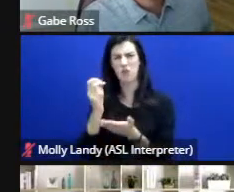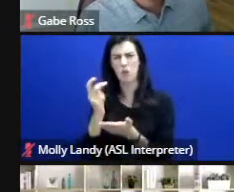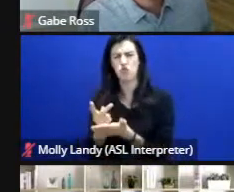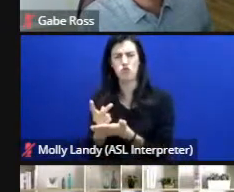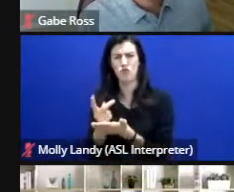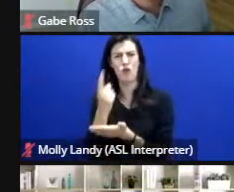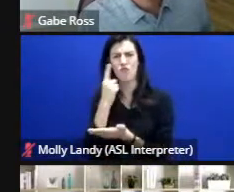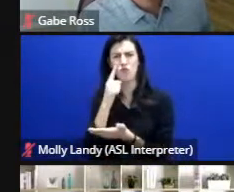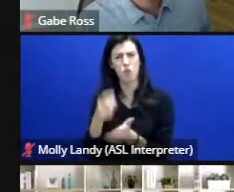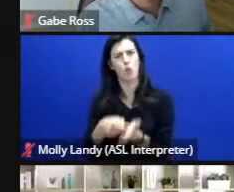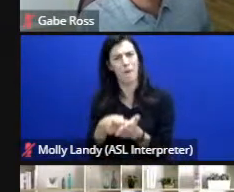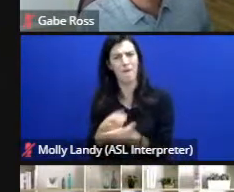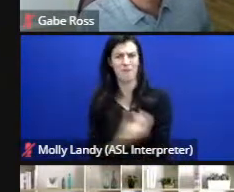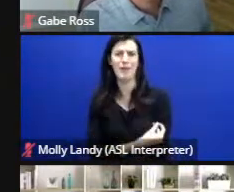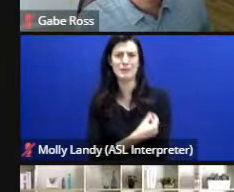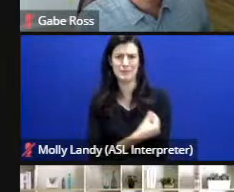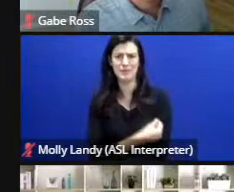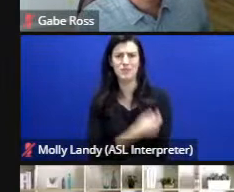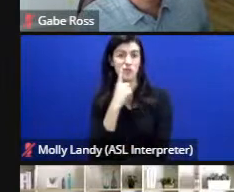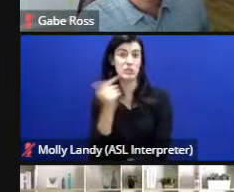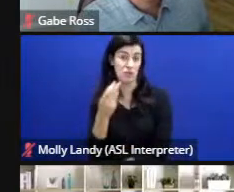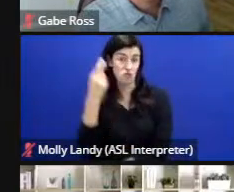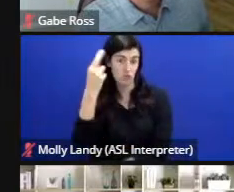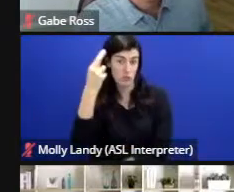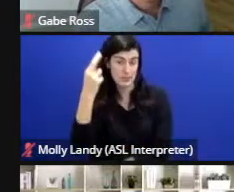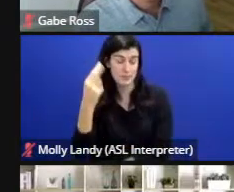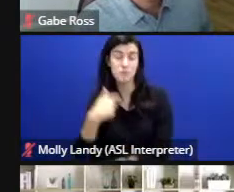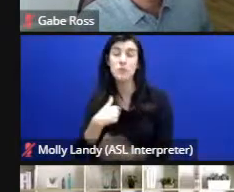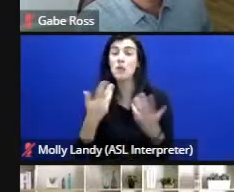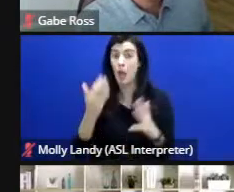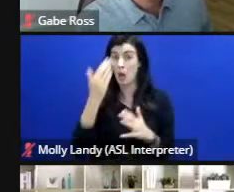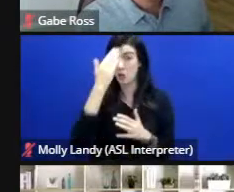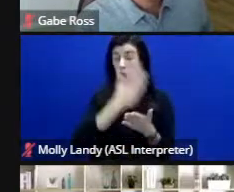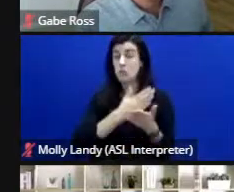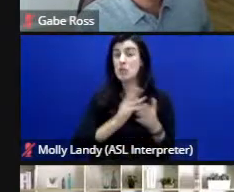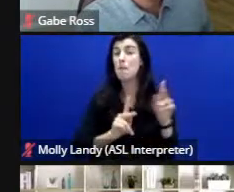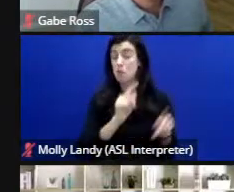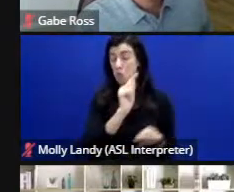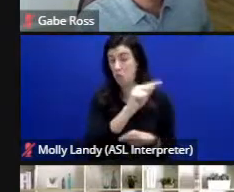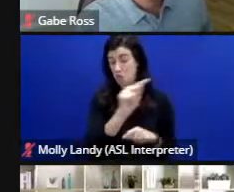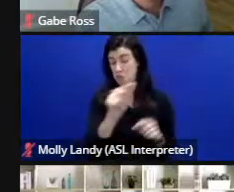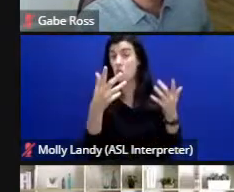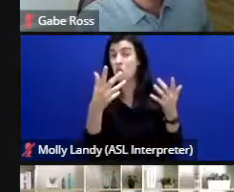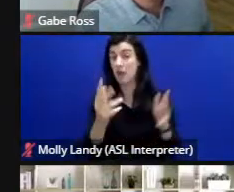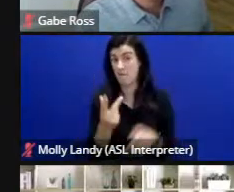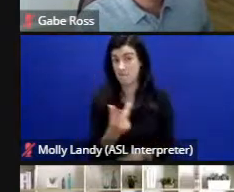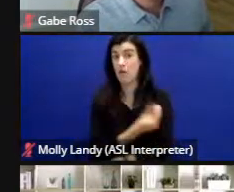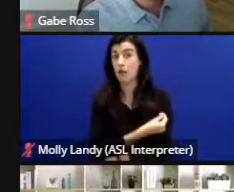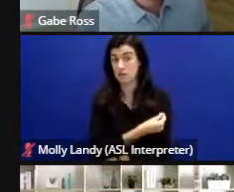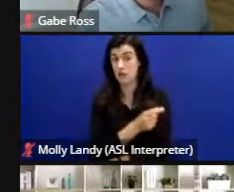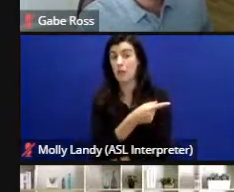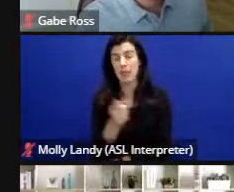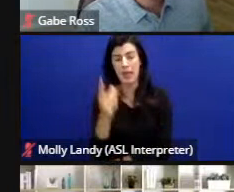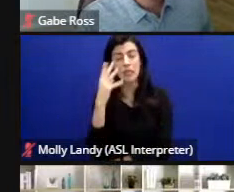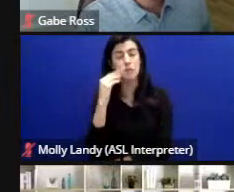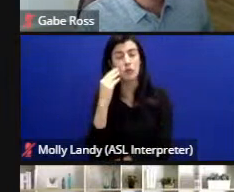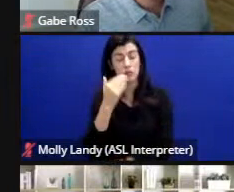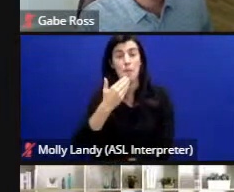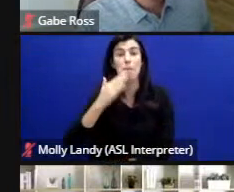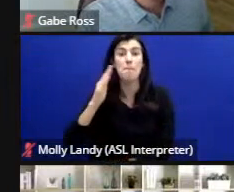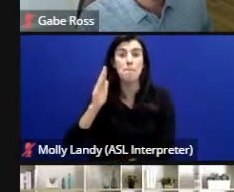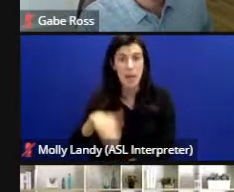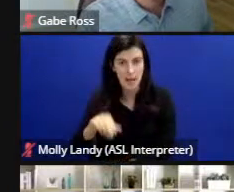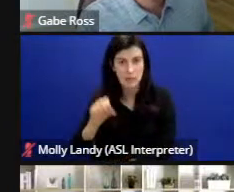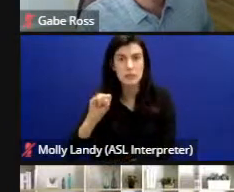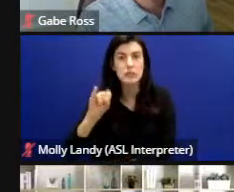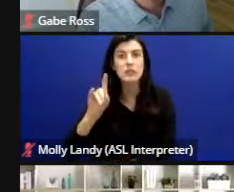for several reasons. I know of people who have been vaccinated and have had some incredibly bad side effects. One